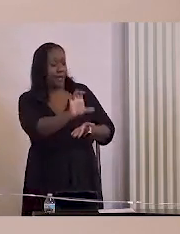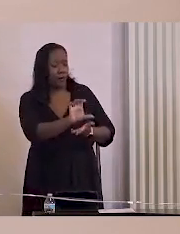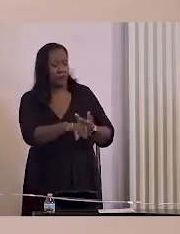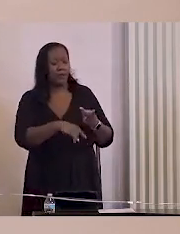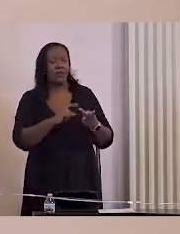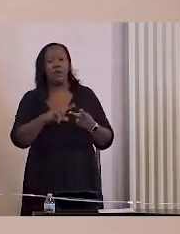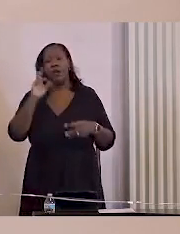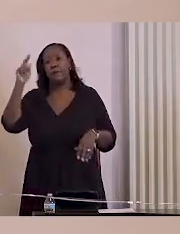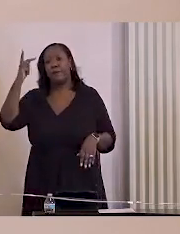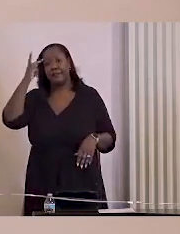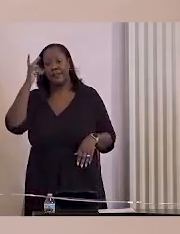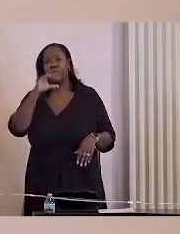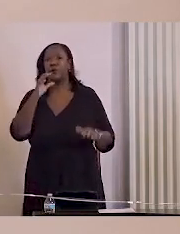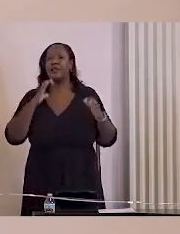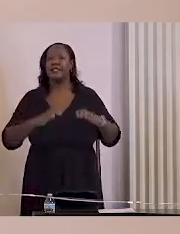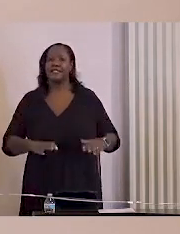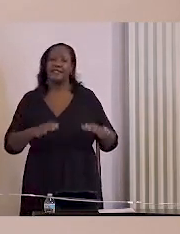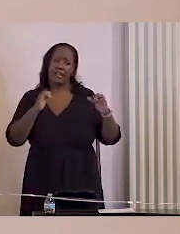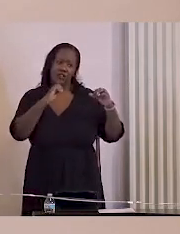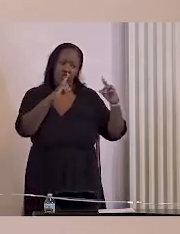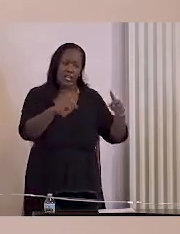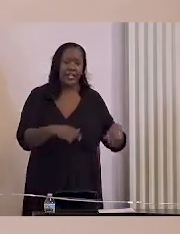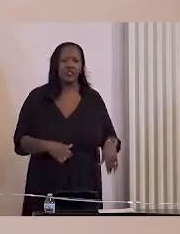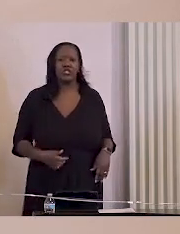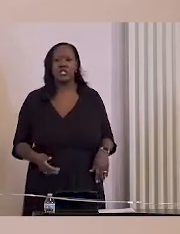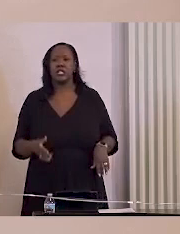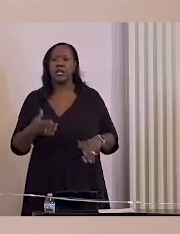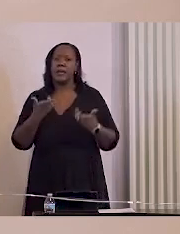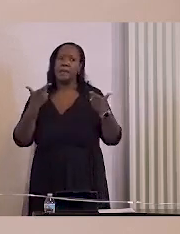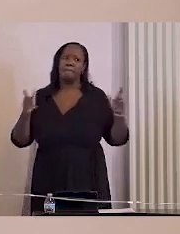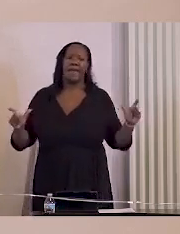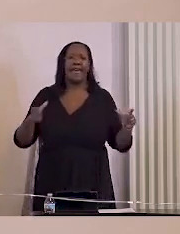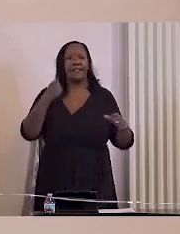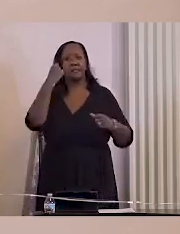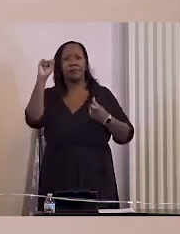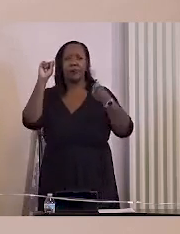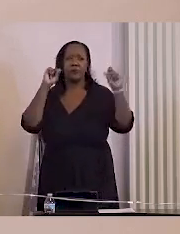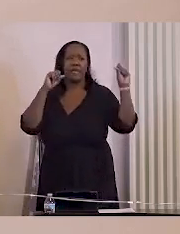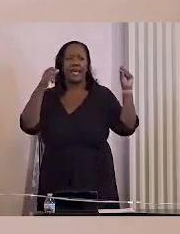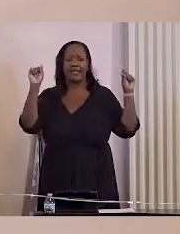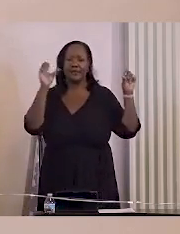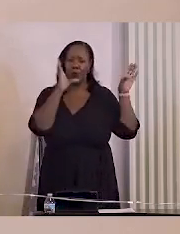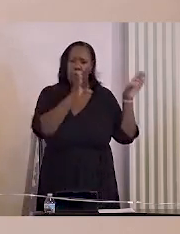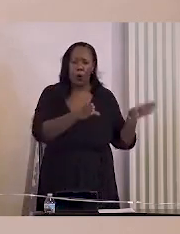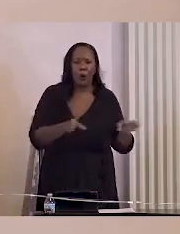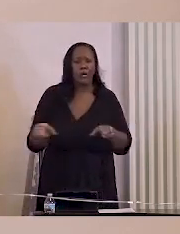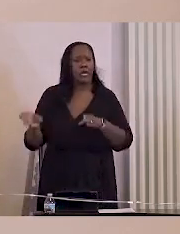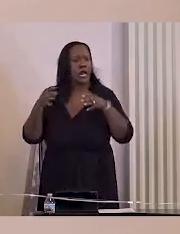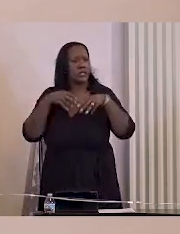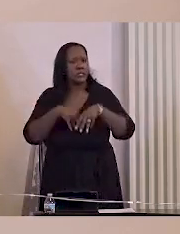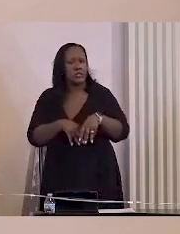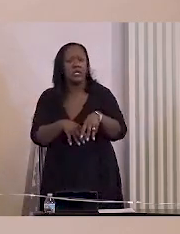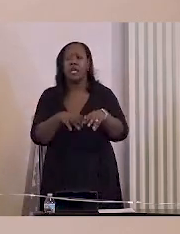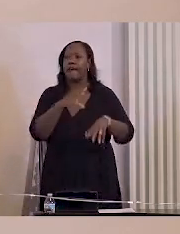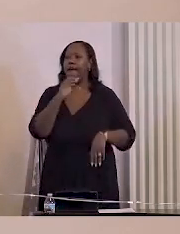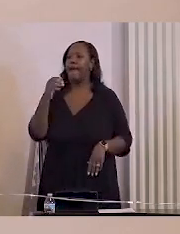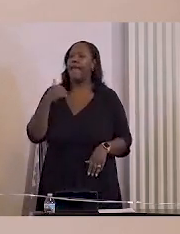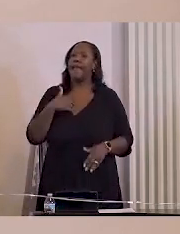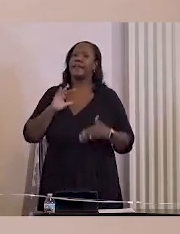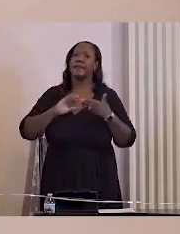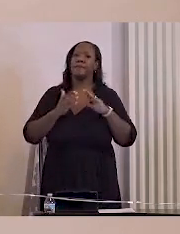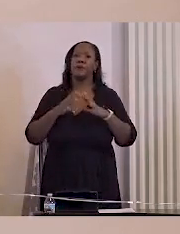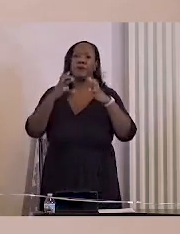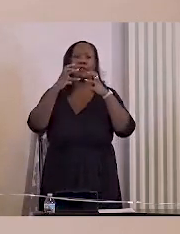political and civic education, mass protest, organizing campaigns, and community care that